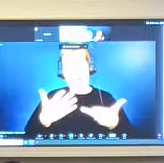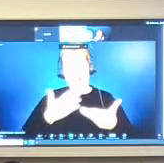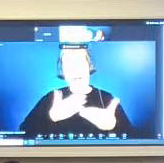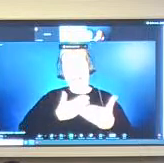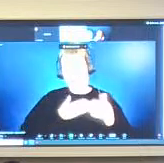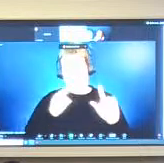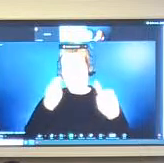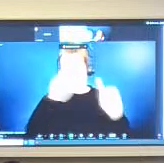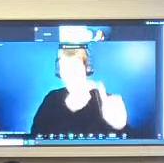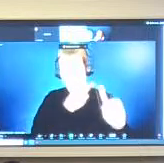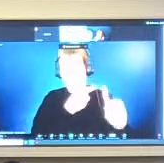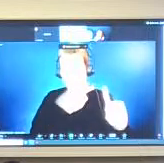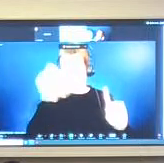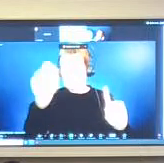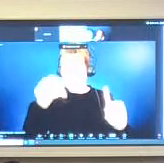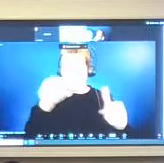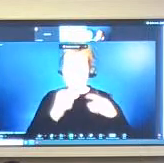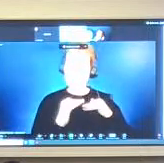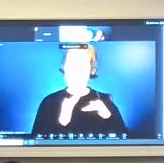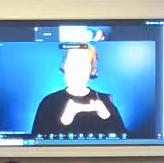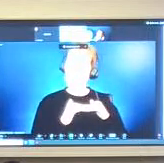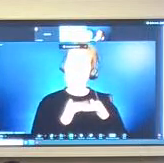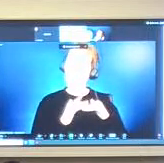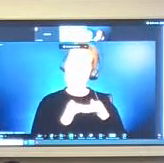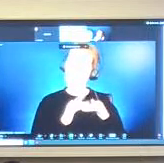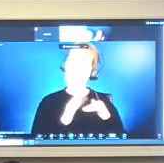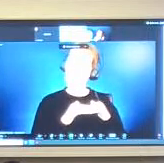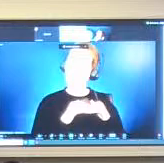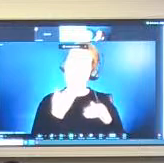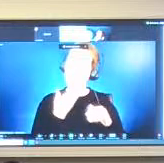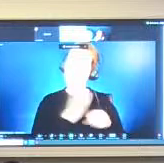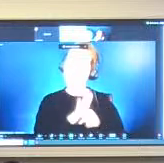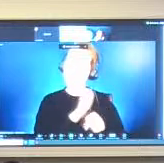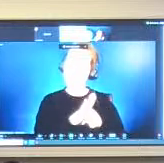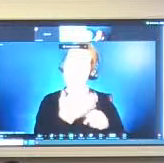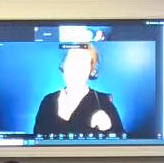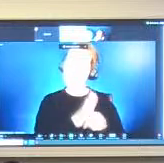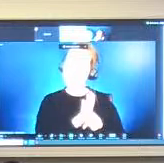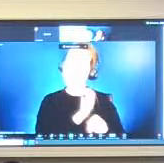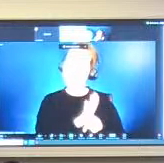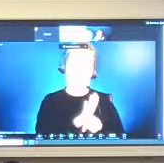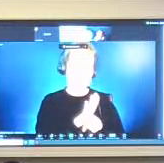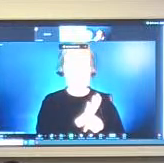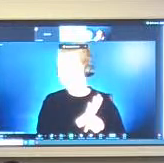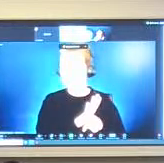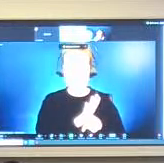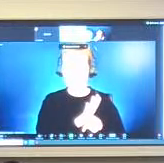move from the minimum to the intent, of the law.